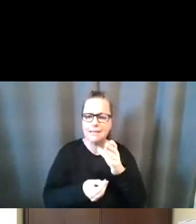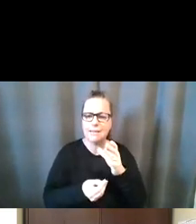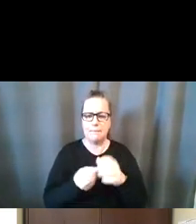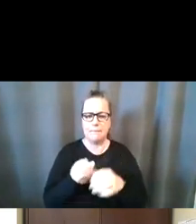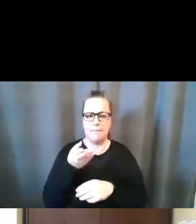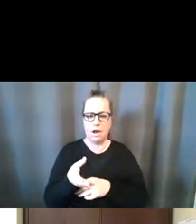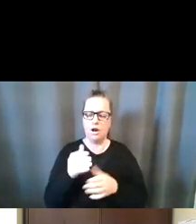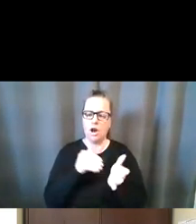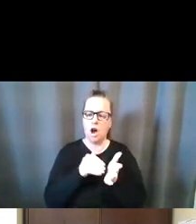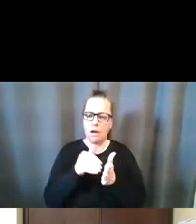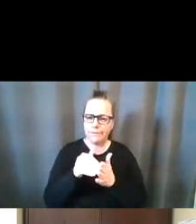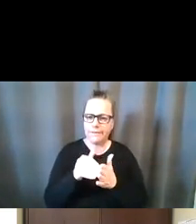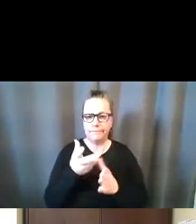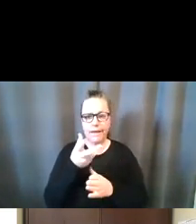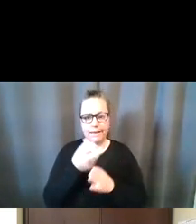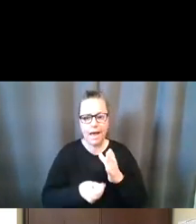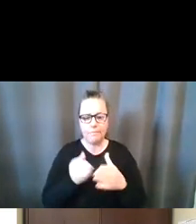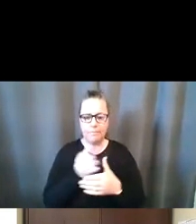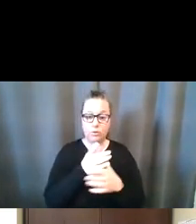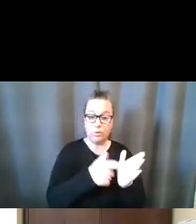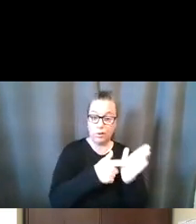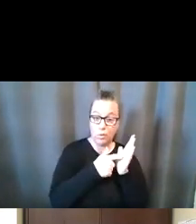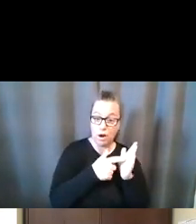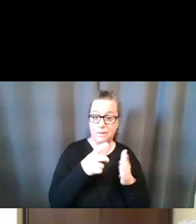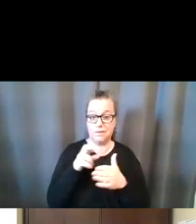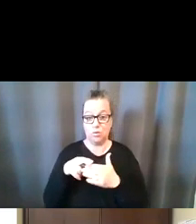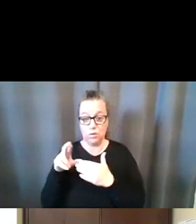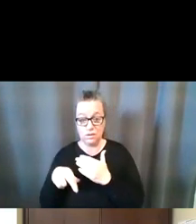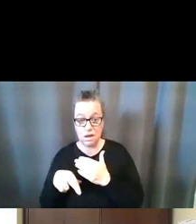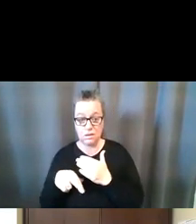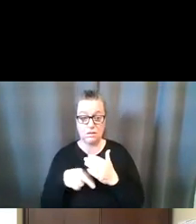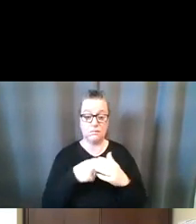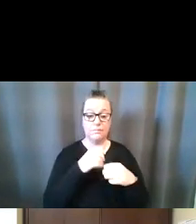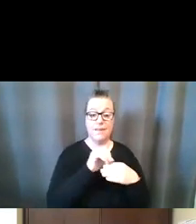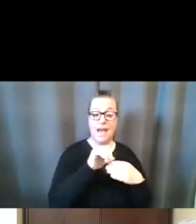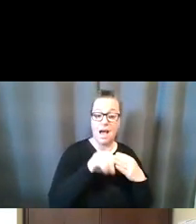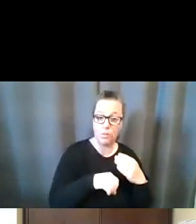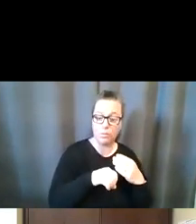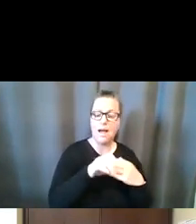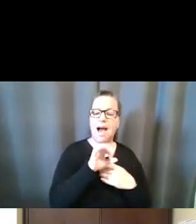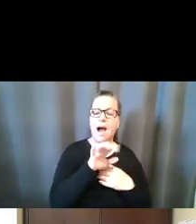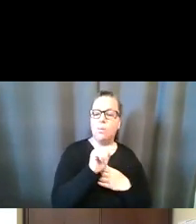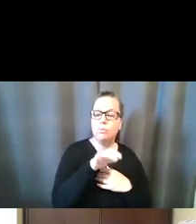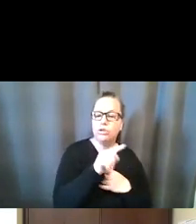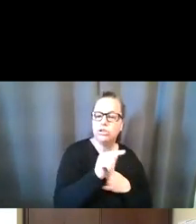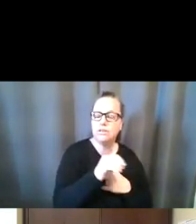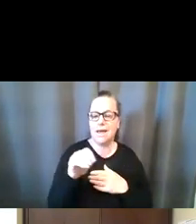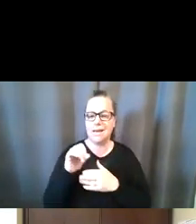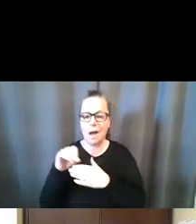there's often a gap between requirements and results, between outputs and outcomes,